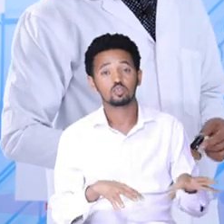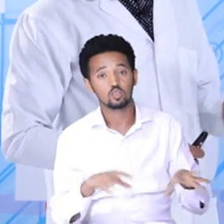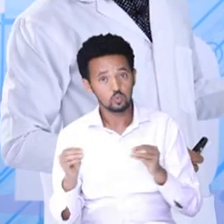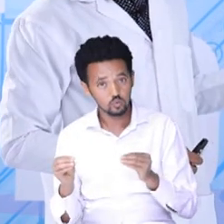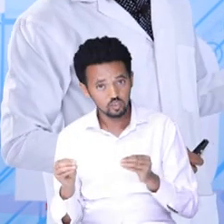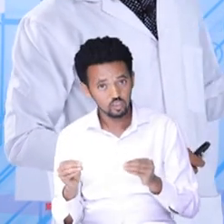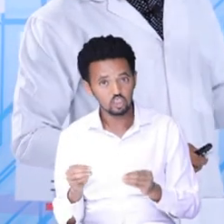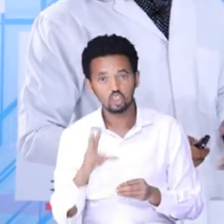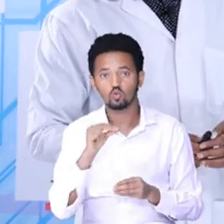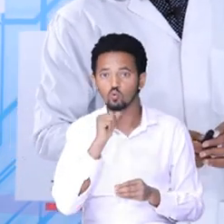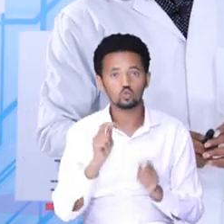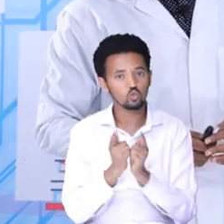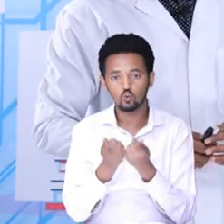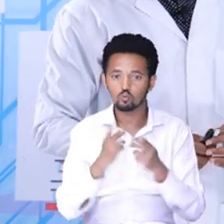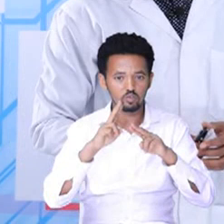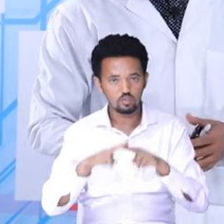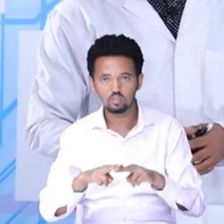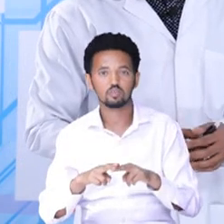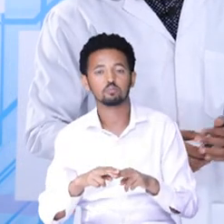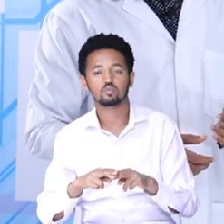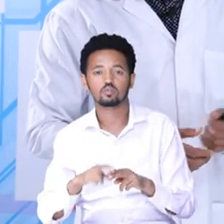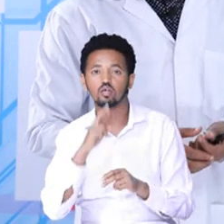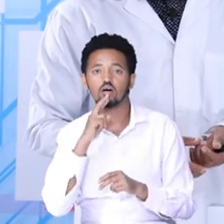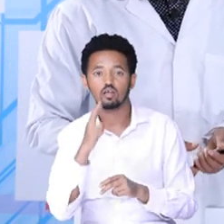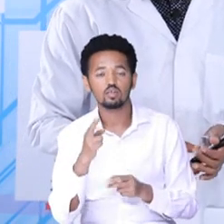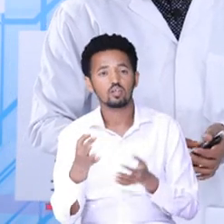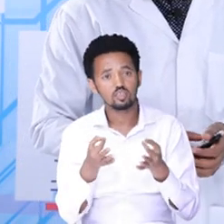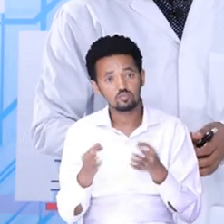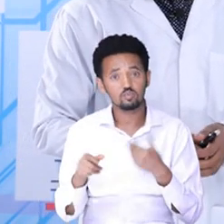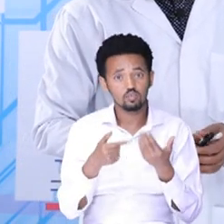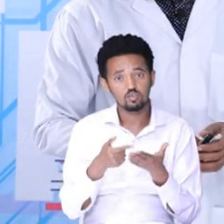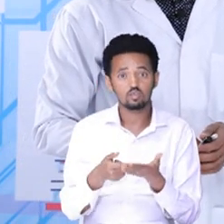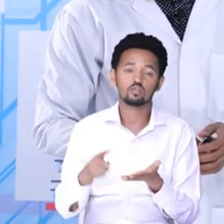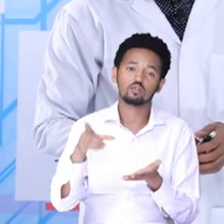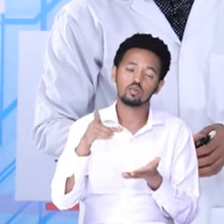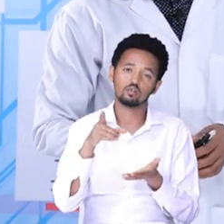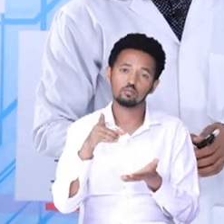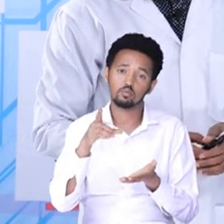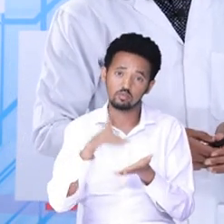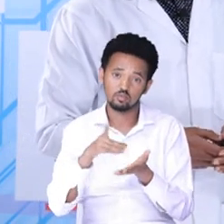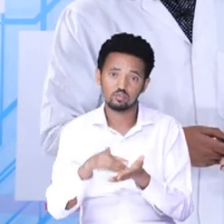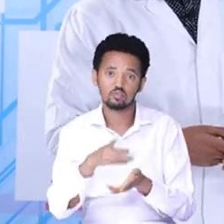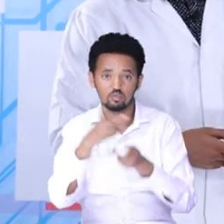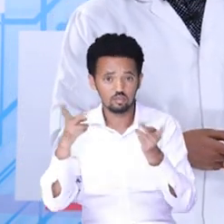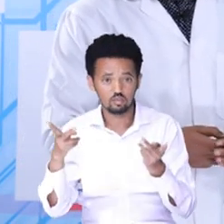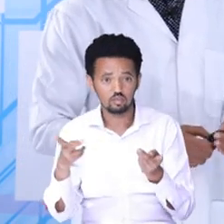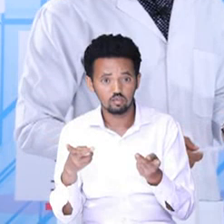Students, not all group settlements are classified as urban centers.